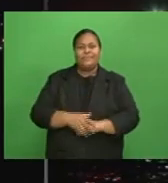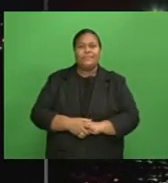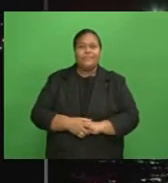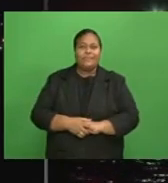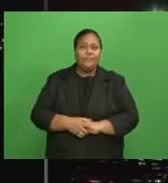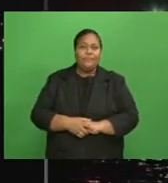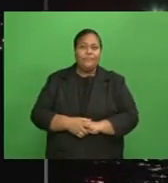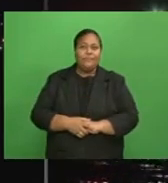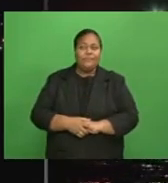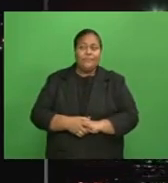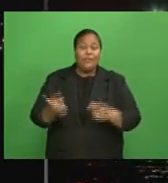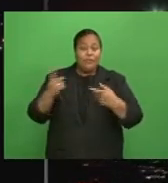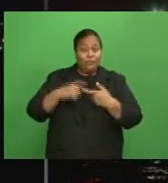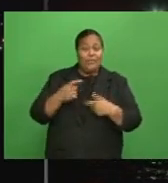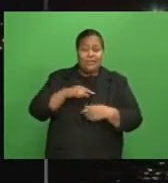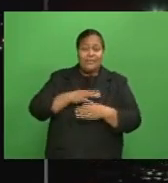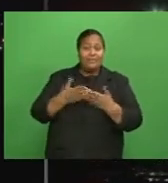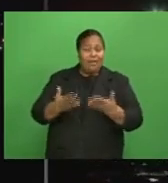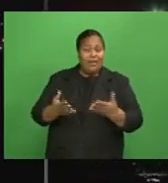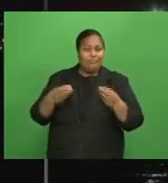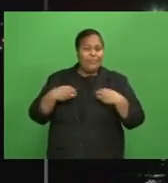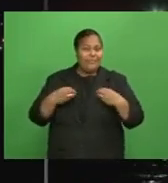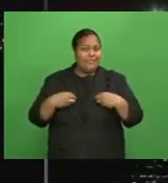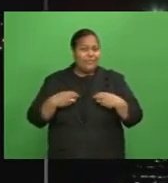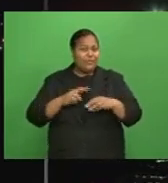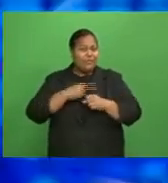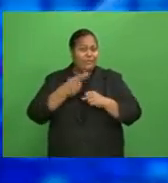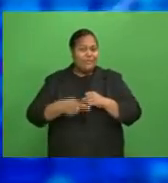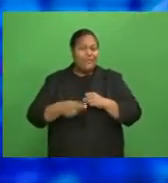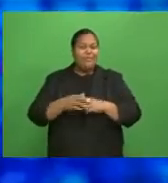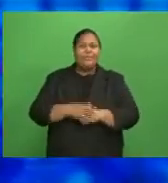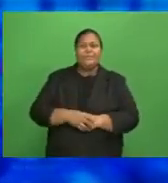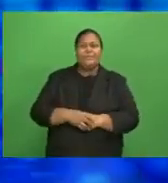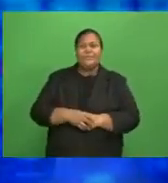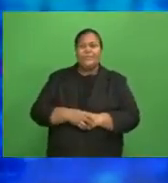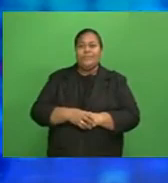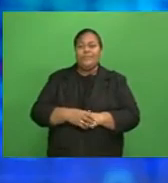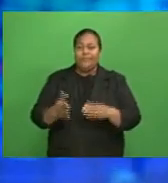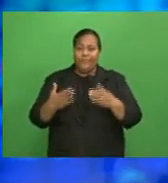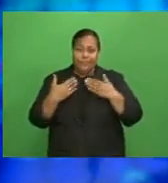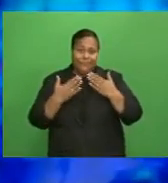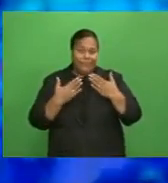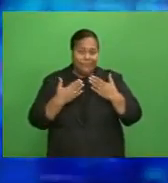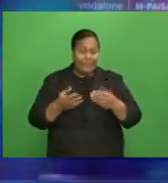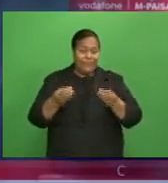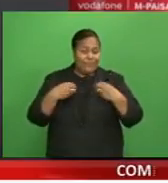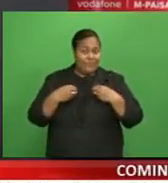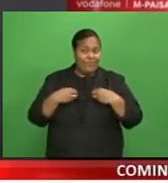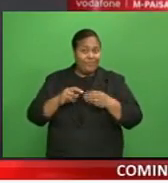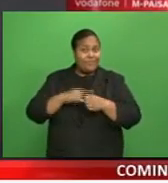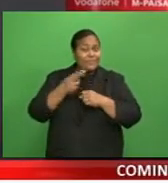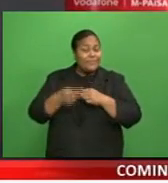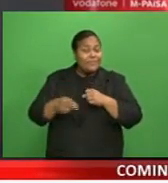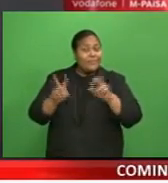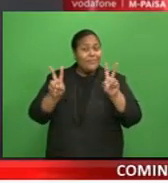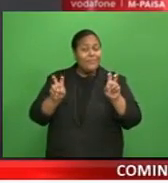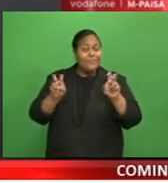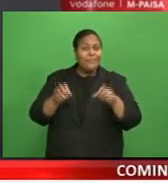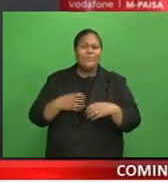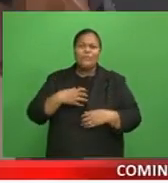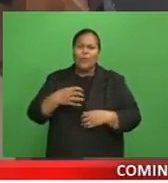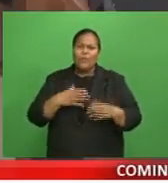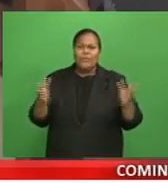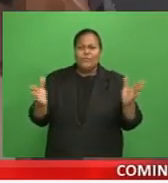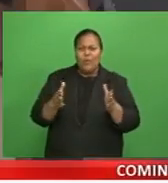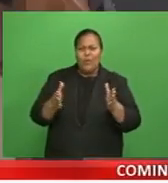And Whitney joins us now with the latest in business. Thanks, Jackie. Coming up in business tonight, more small businesses